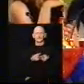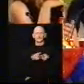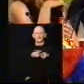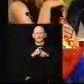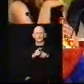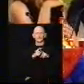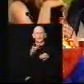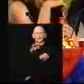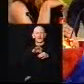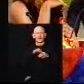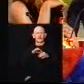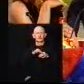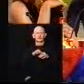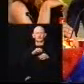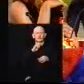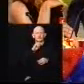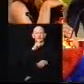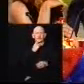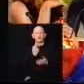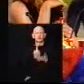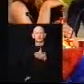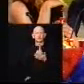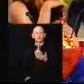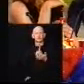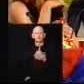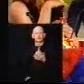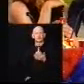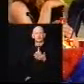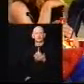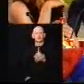tend to stay With the same government